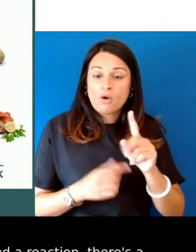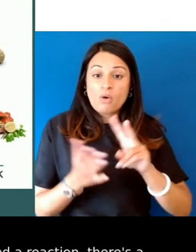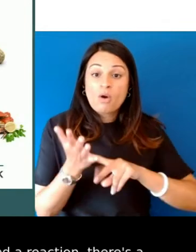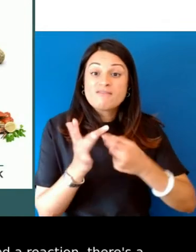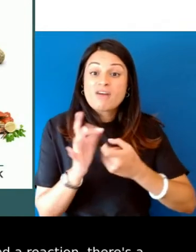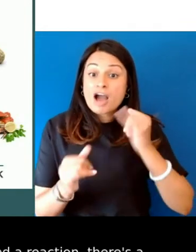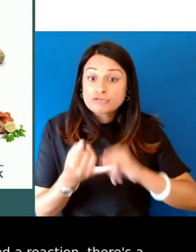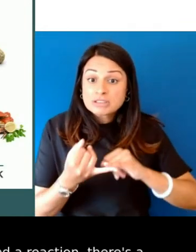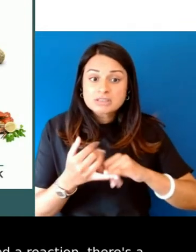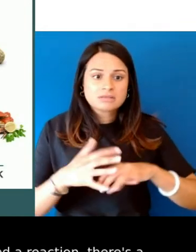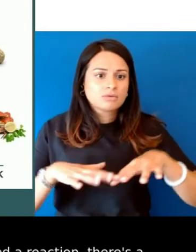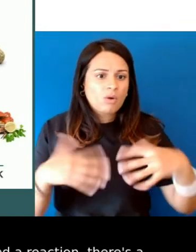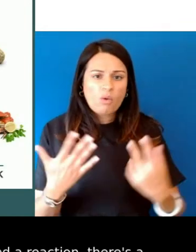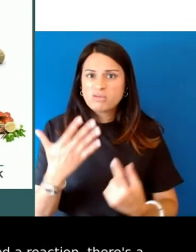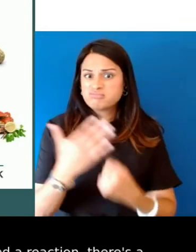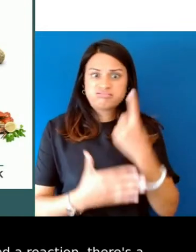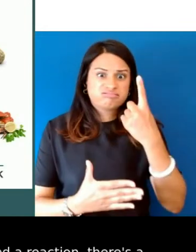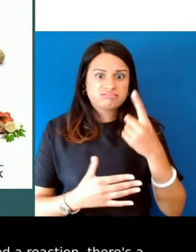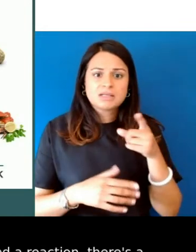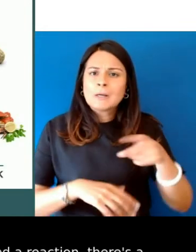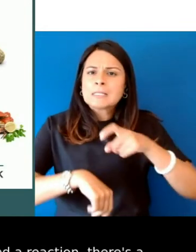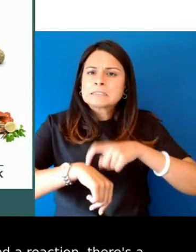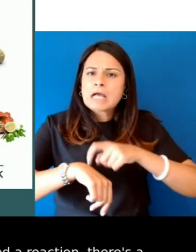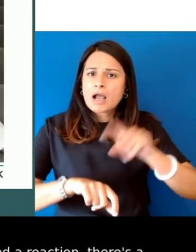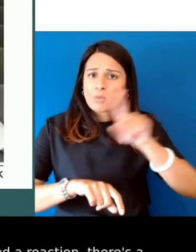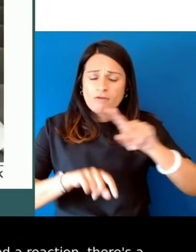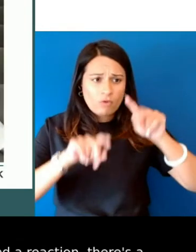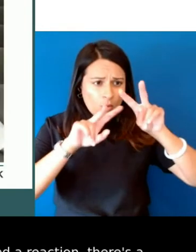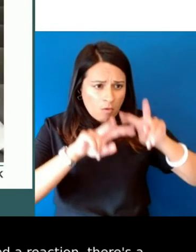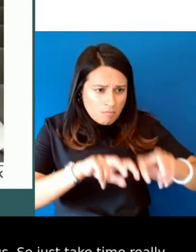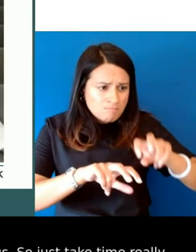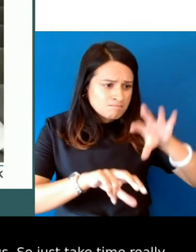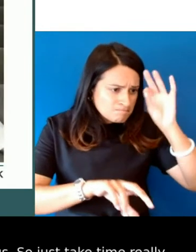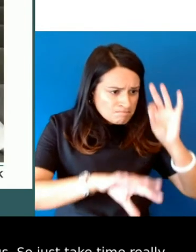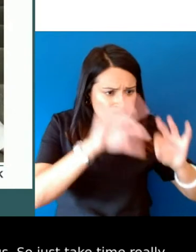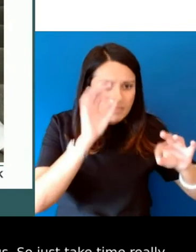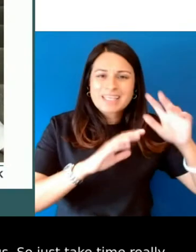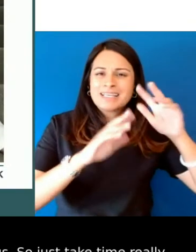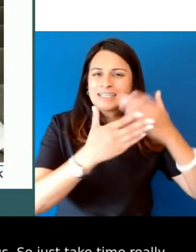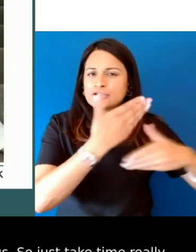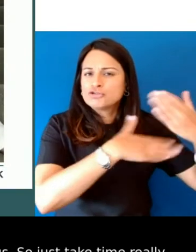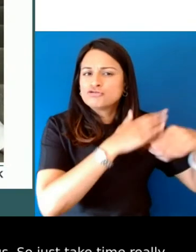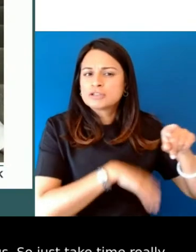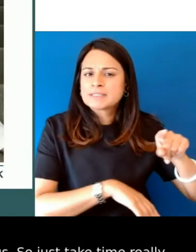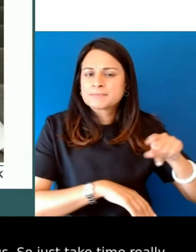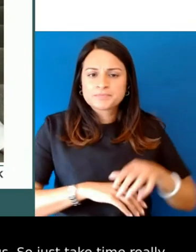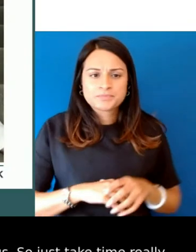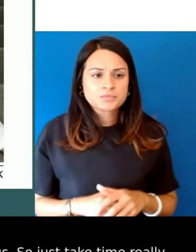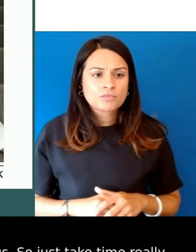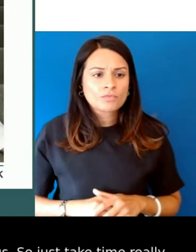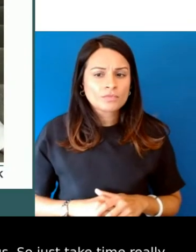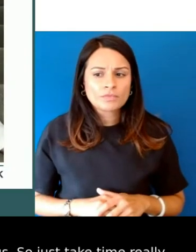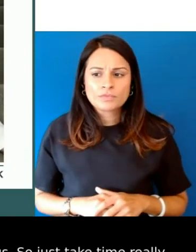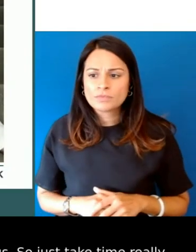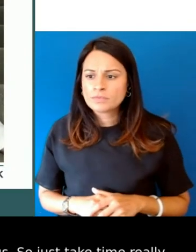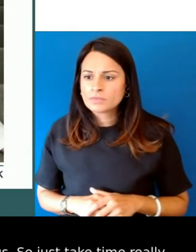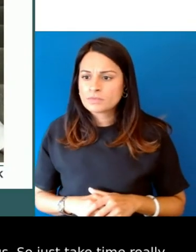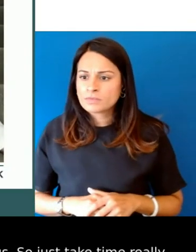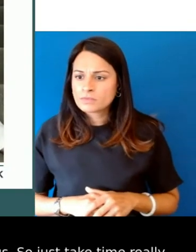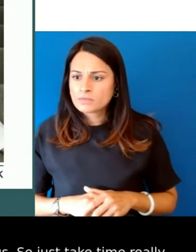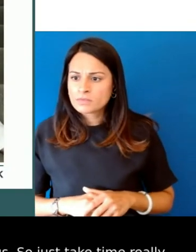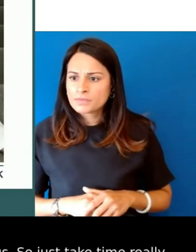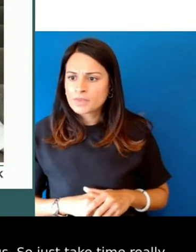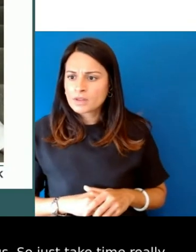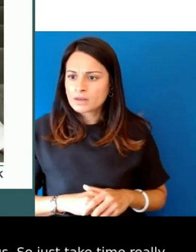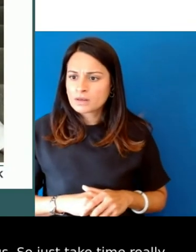spontaneous so just take time really trying to unpick that history so we're going to use a couple of case histories to demonstrate